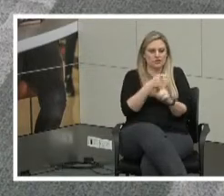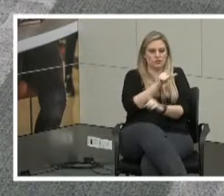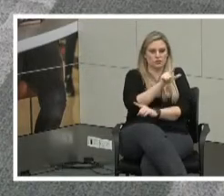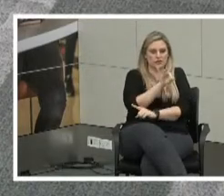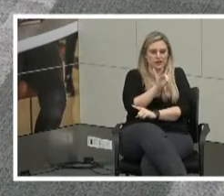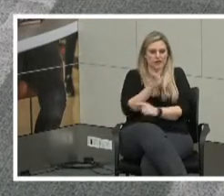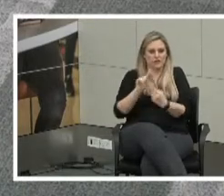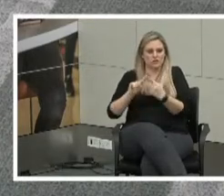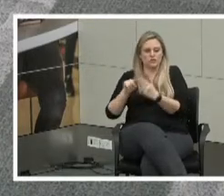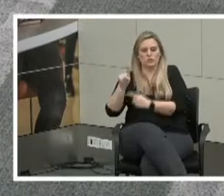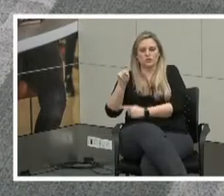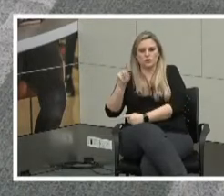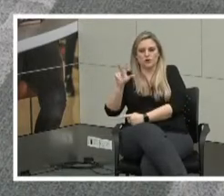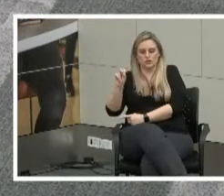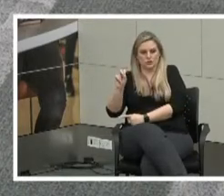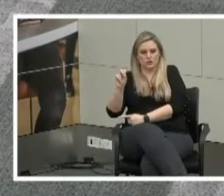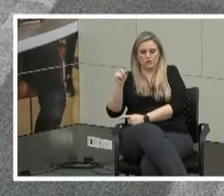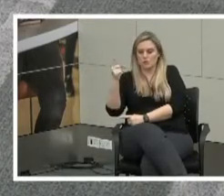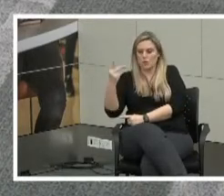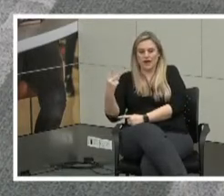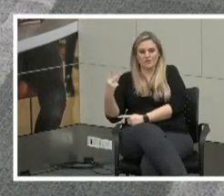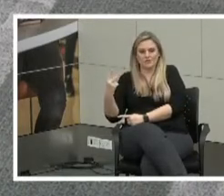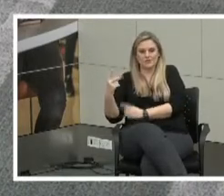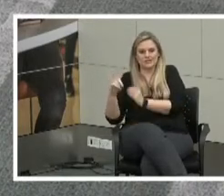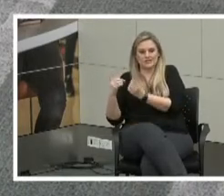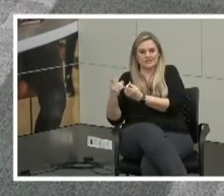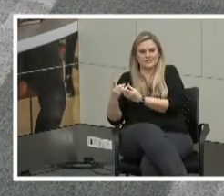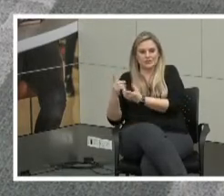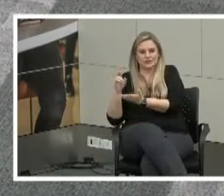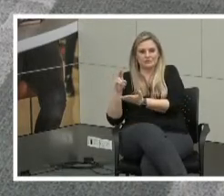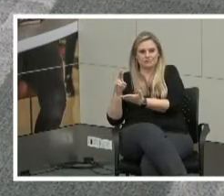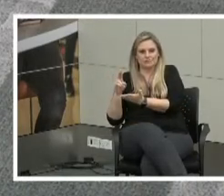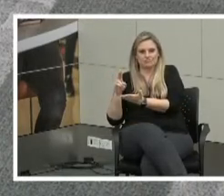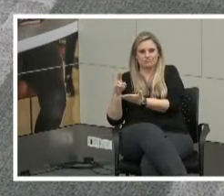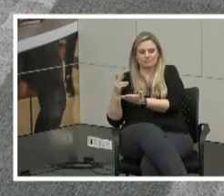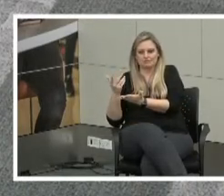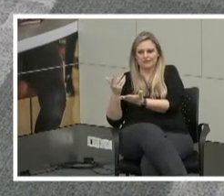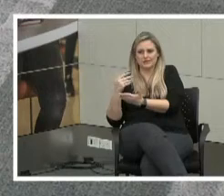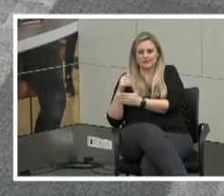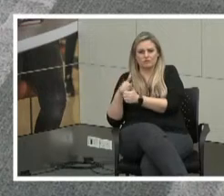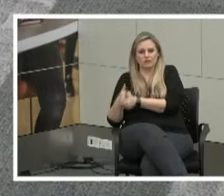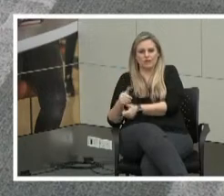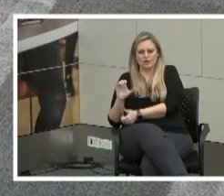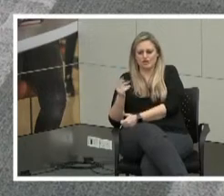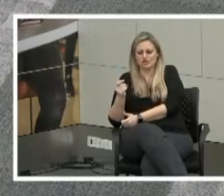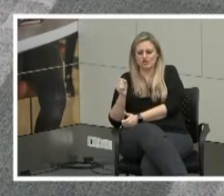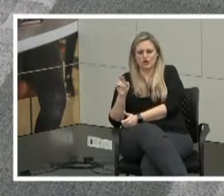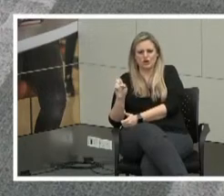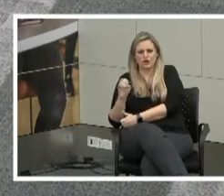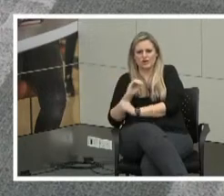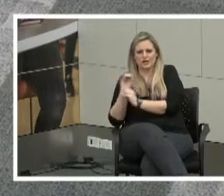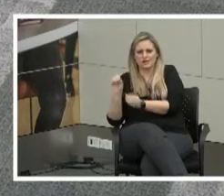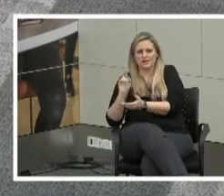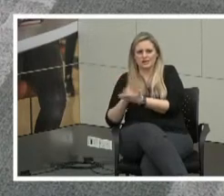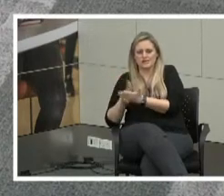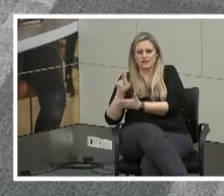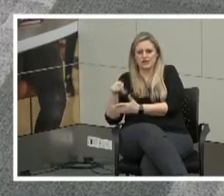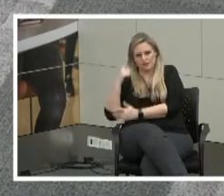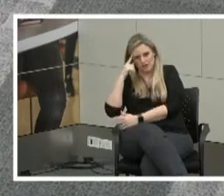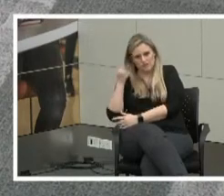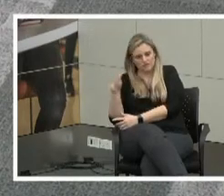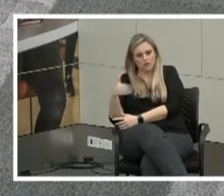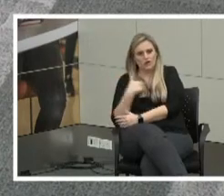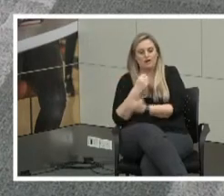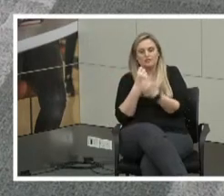130 half of the district is subject to a charter that none of us signed up for and all of the schools are feeling a lot of negative